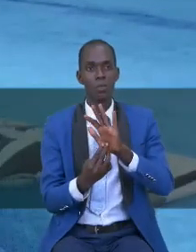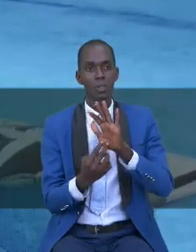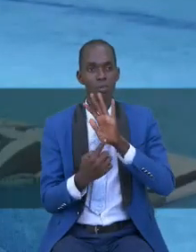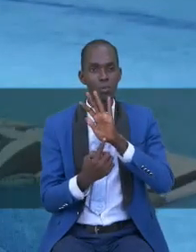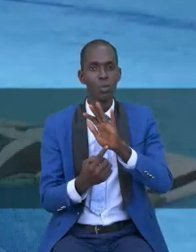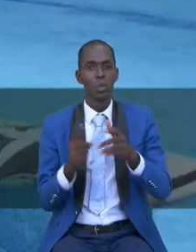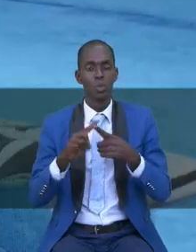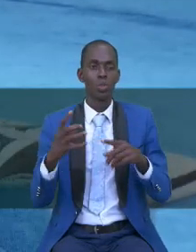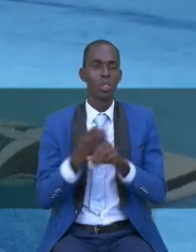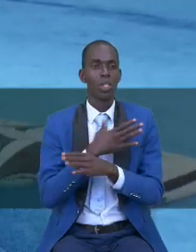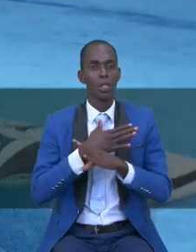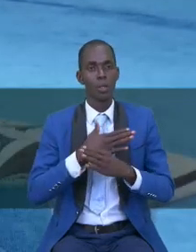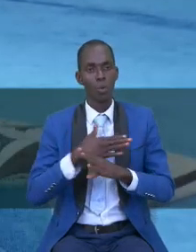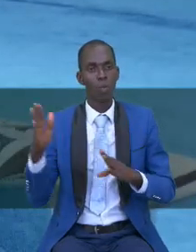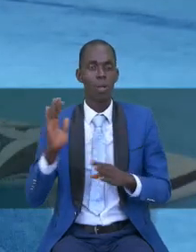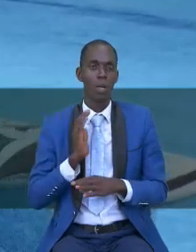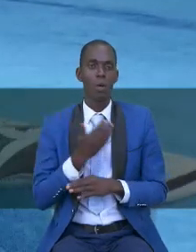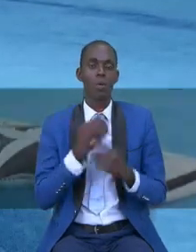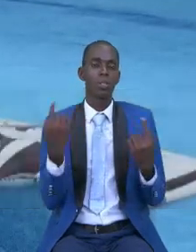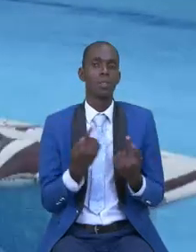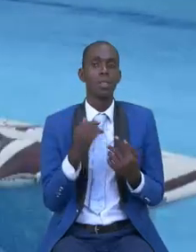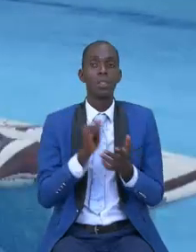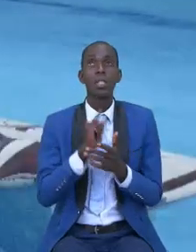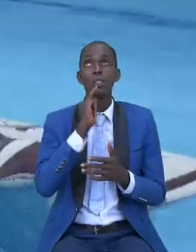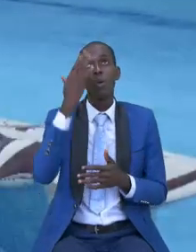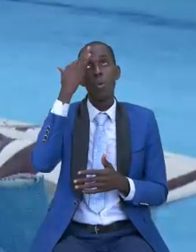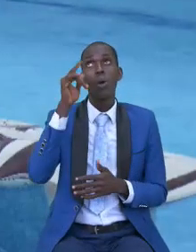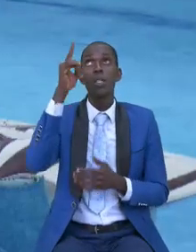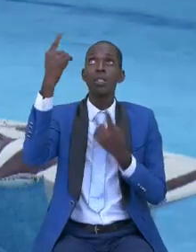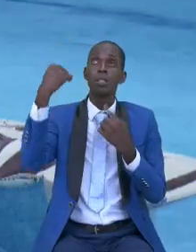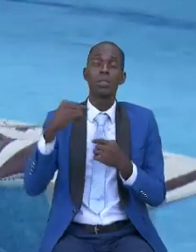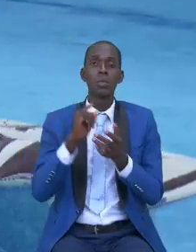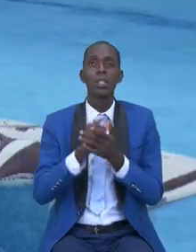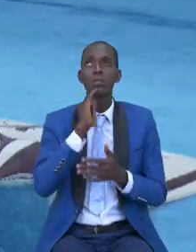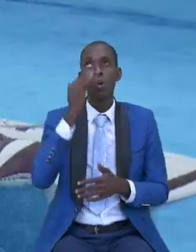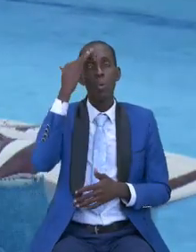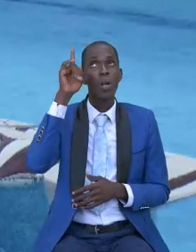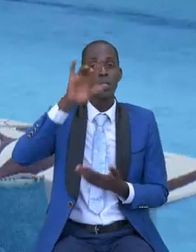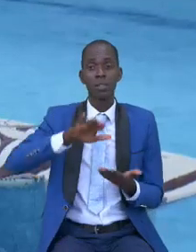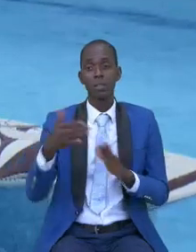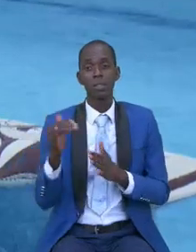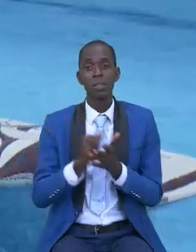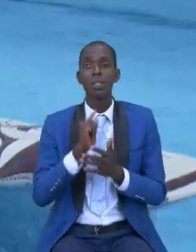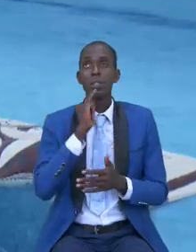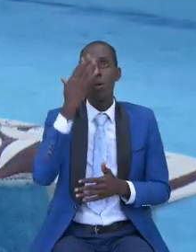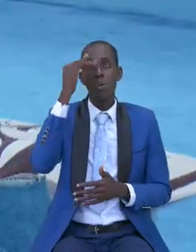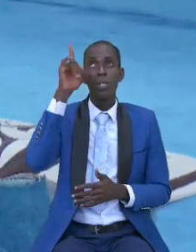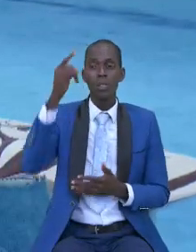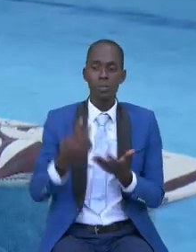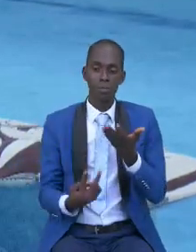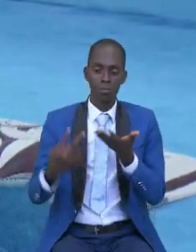away our sins. That's why he came. That's why he died. That's why he rose